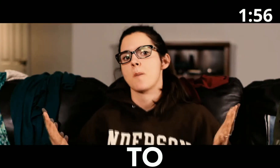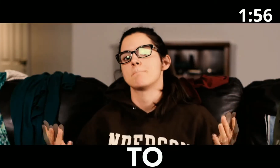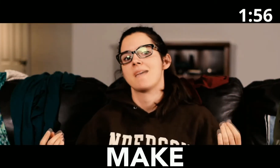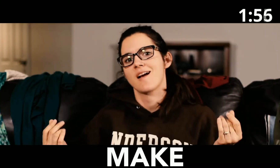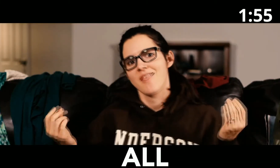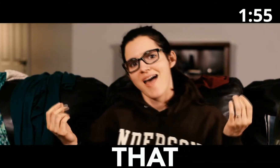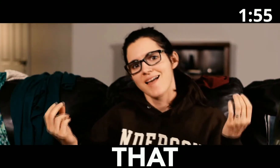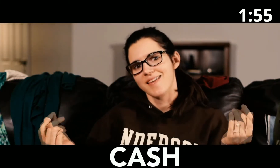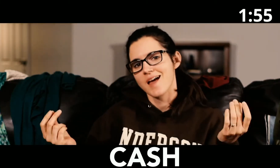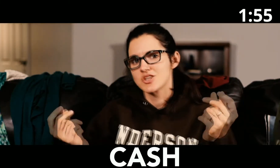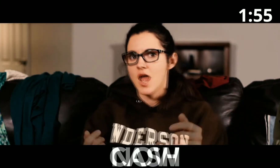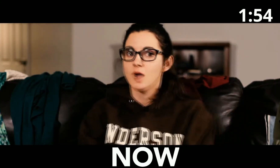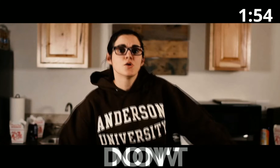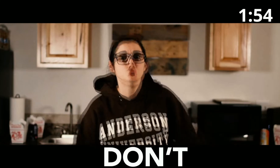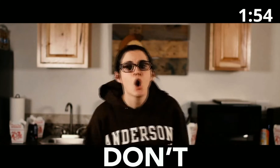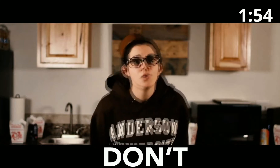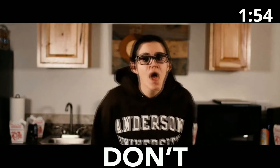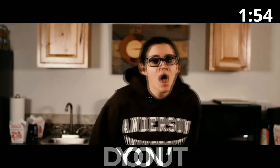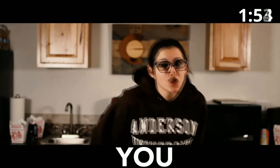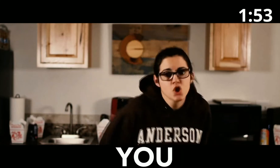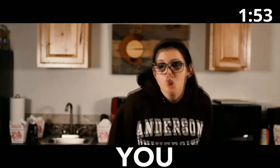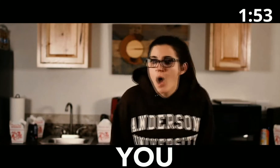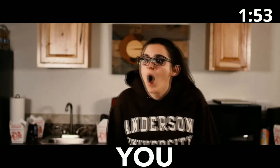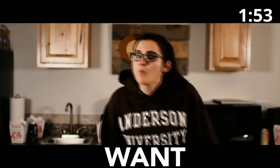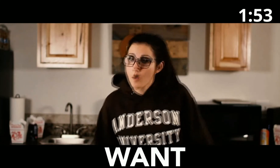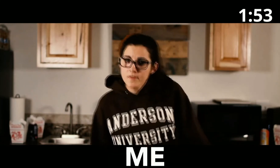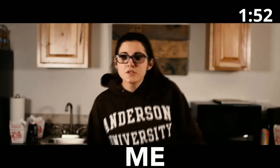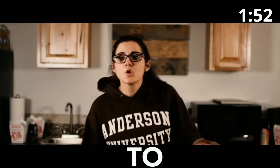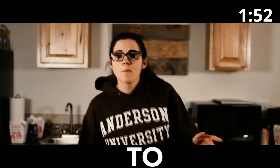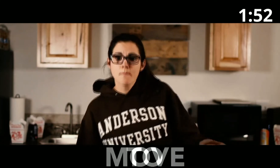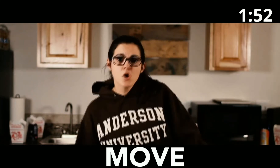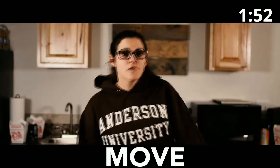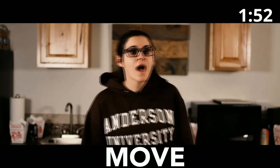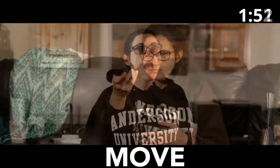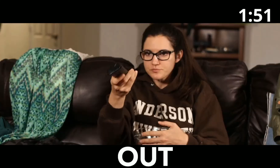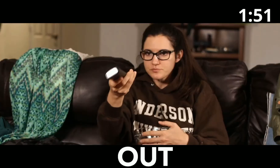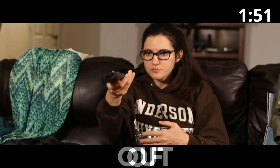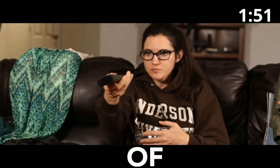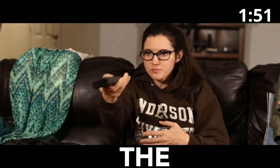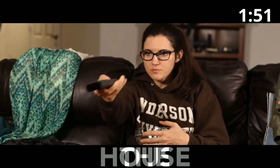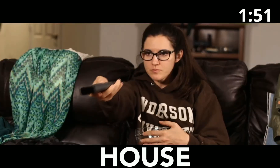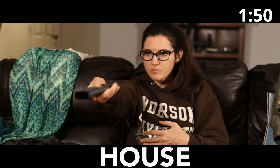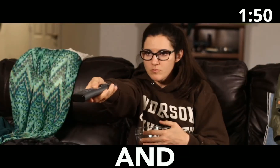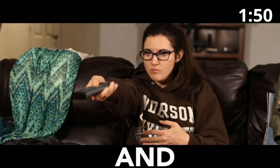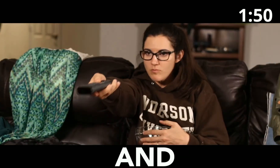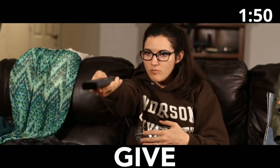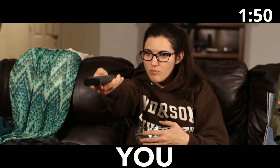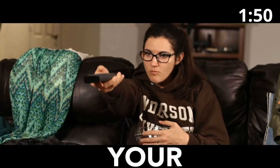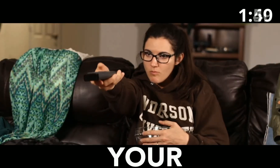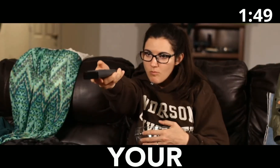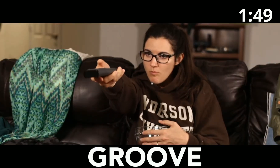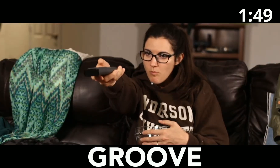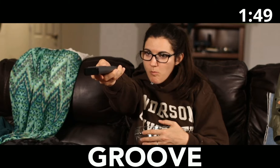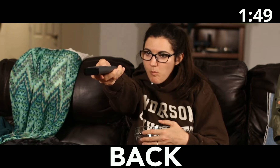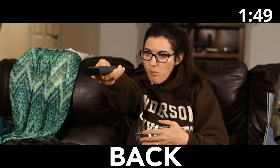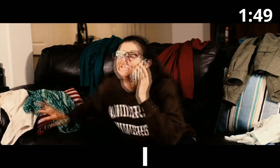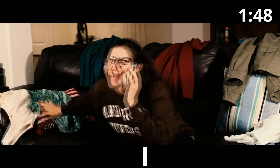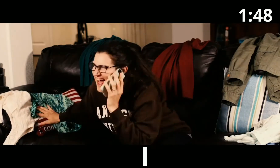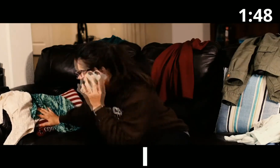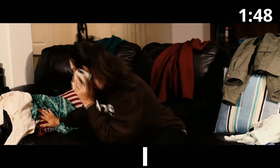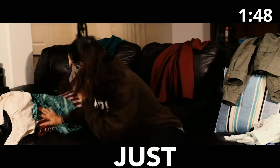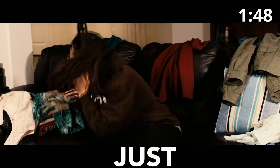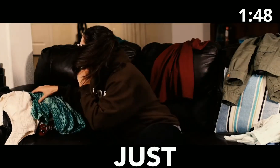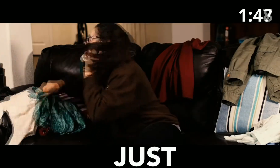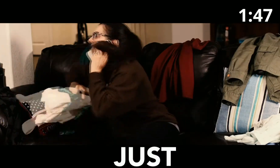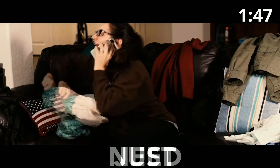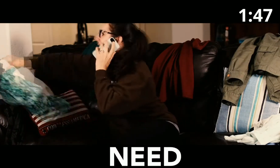to work to make all that cash. Now don't you want me to move out of the house and give you your groove back?